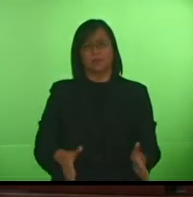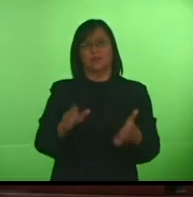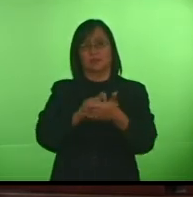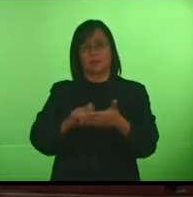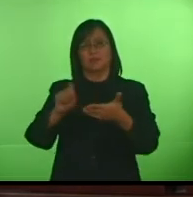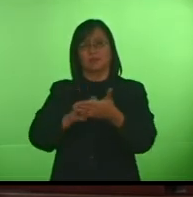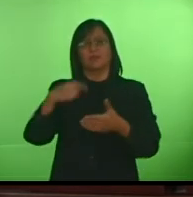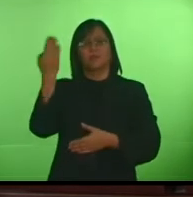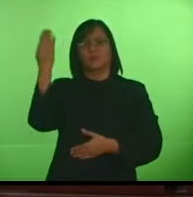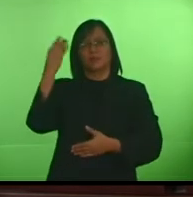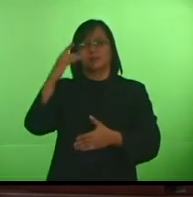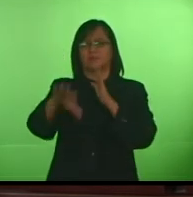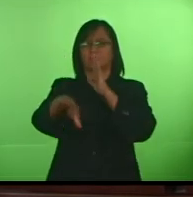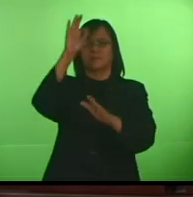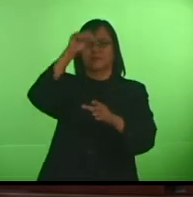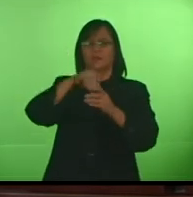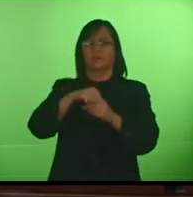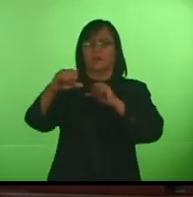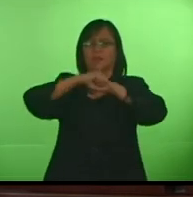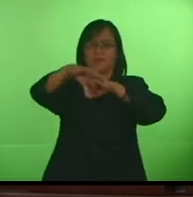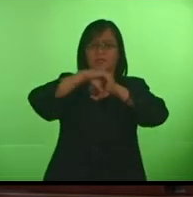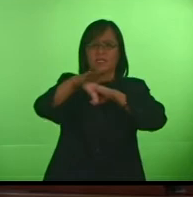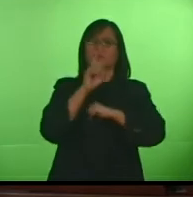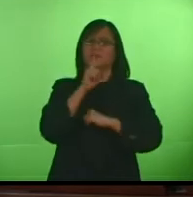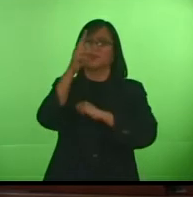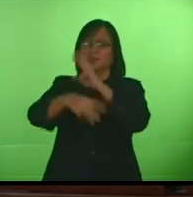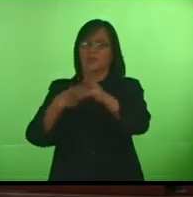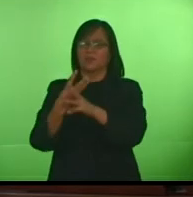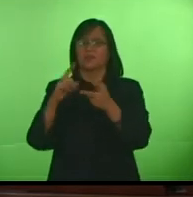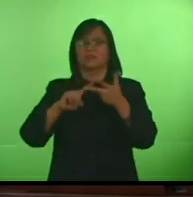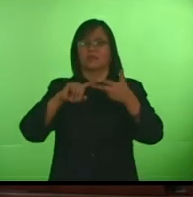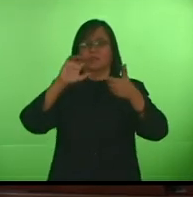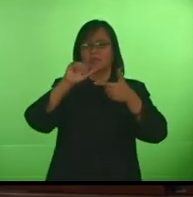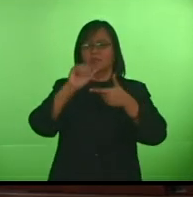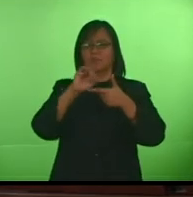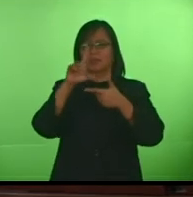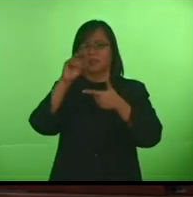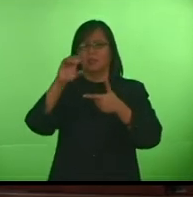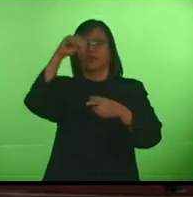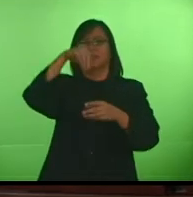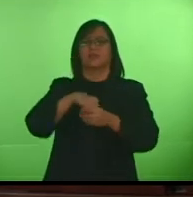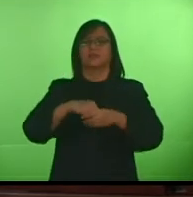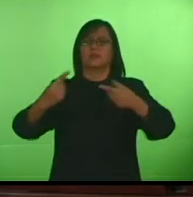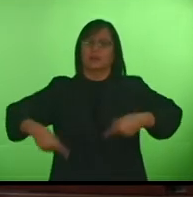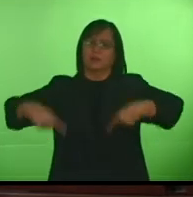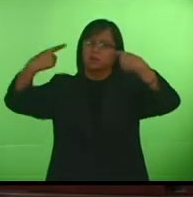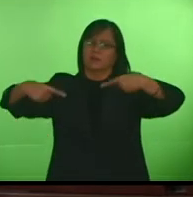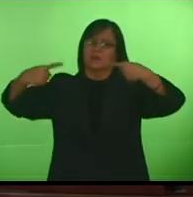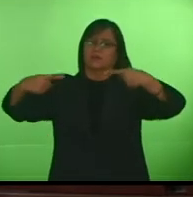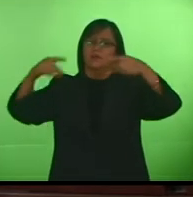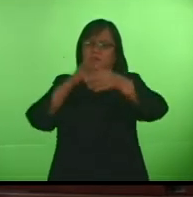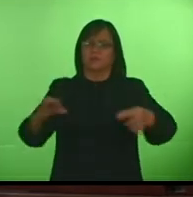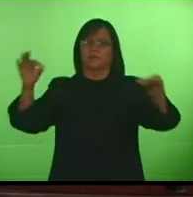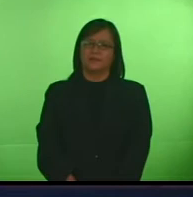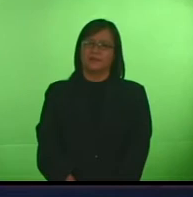real world, and in the academic world, it can surely be found in argumentation essays.